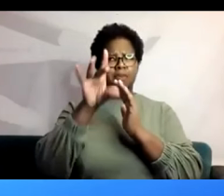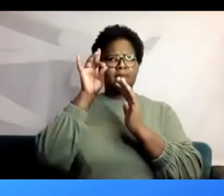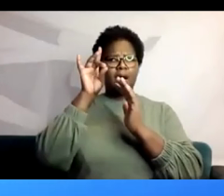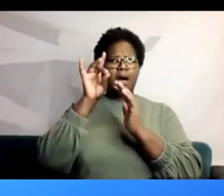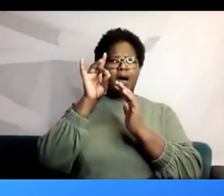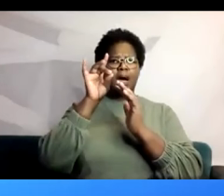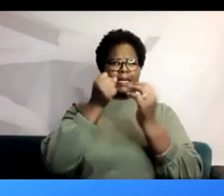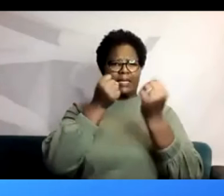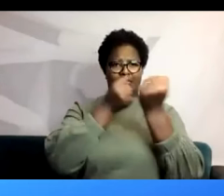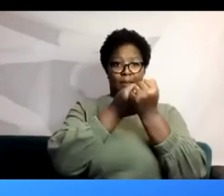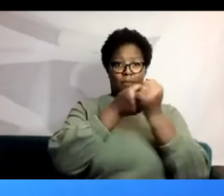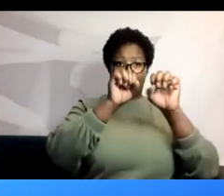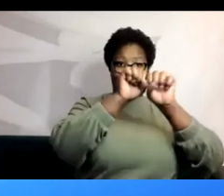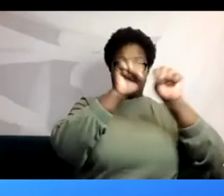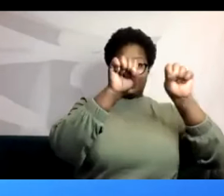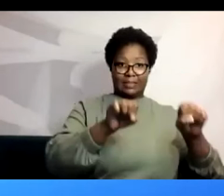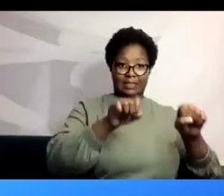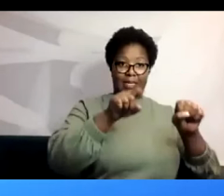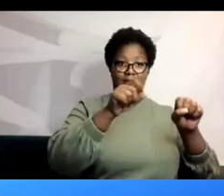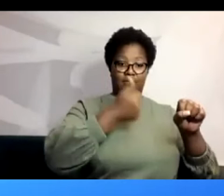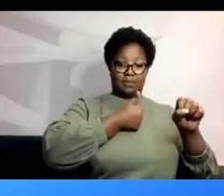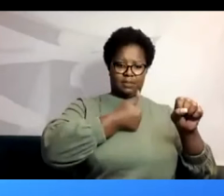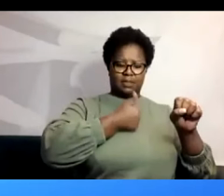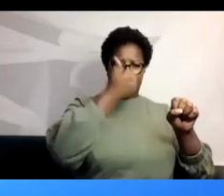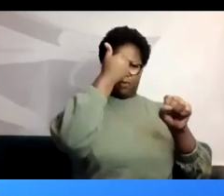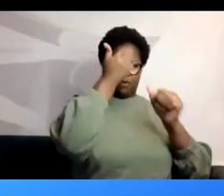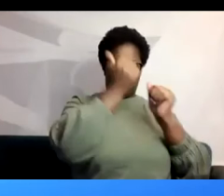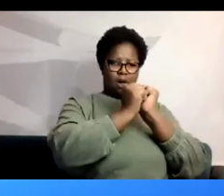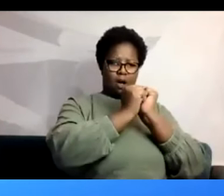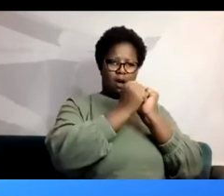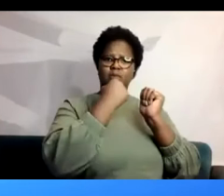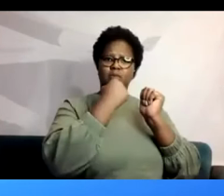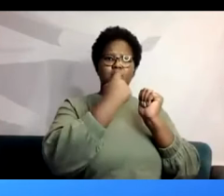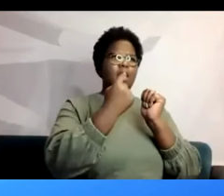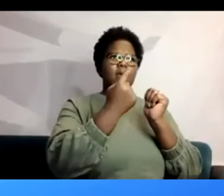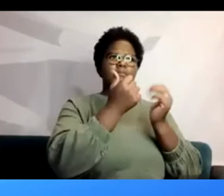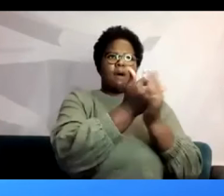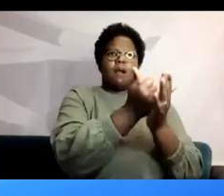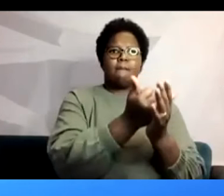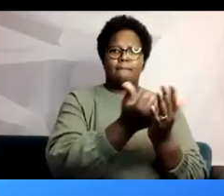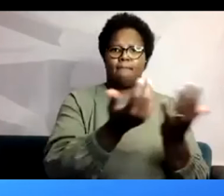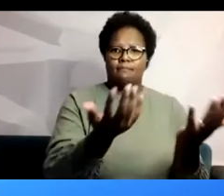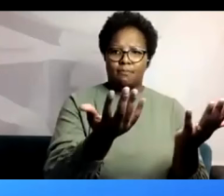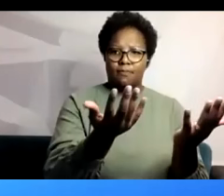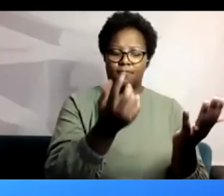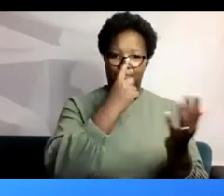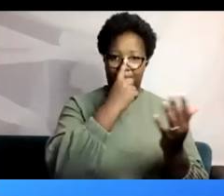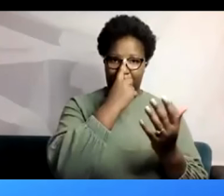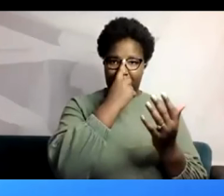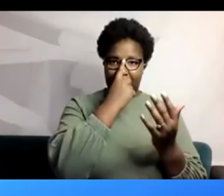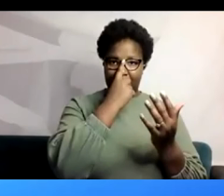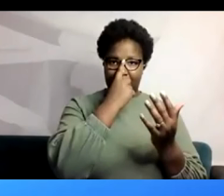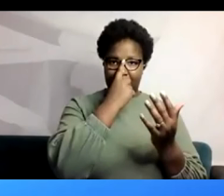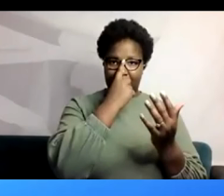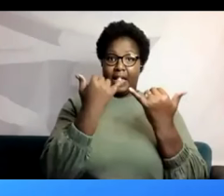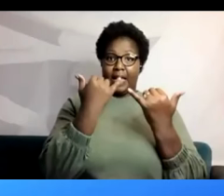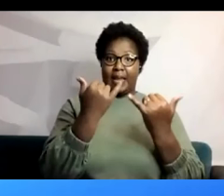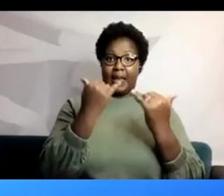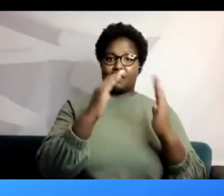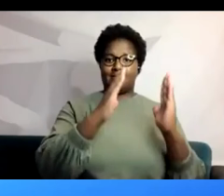tasks a person wants to complete and reinforces the team support system. Key elements are on the next slide, please.